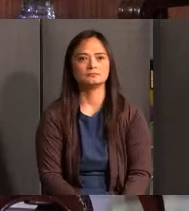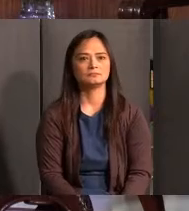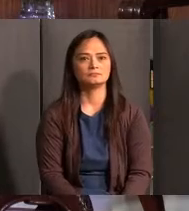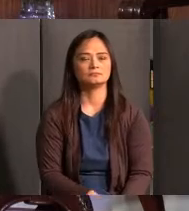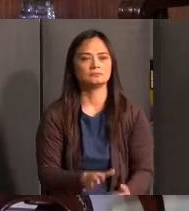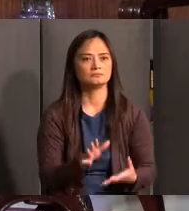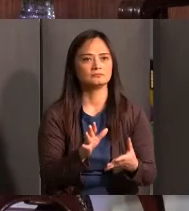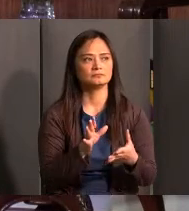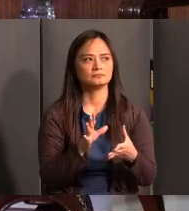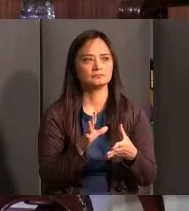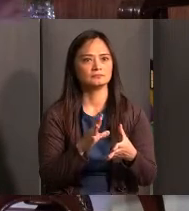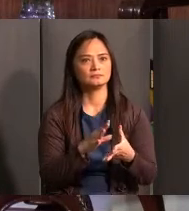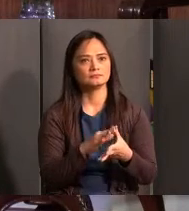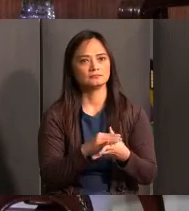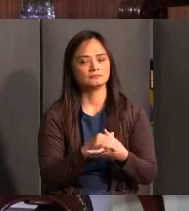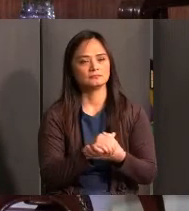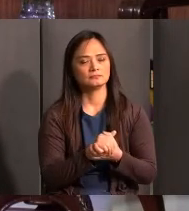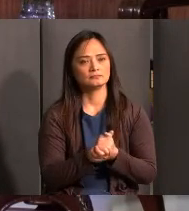years? Wow!